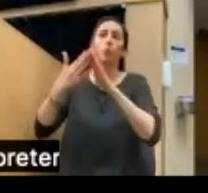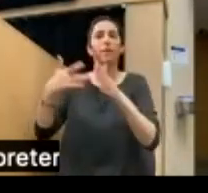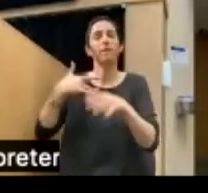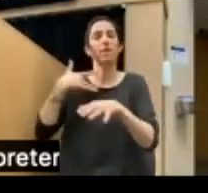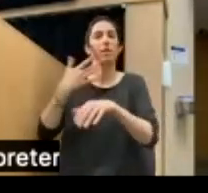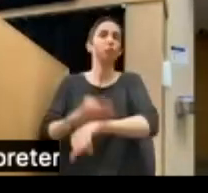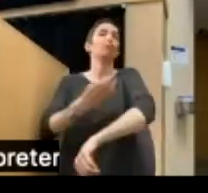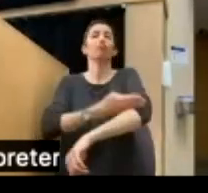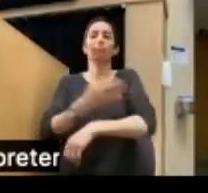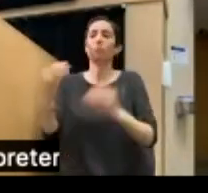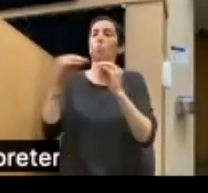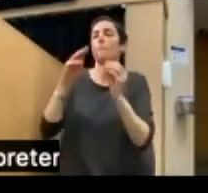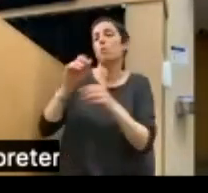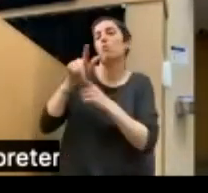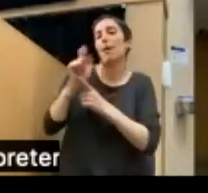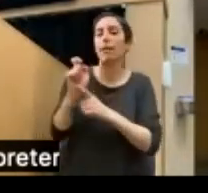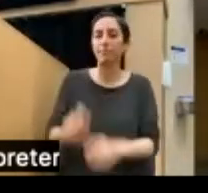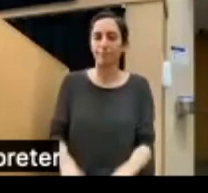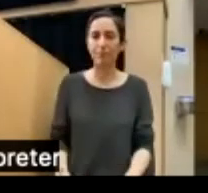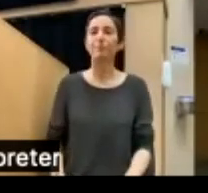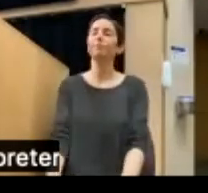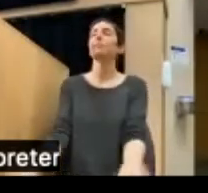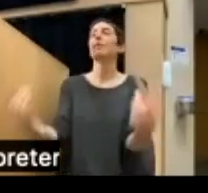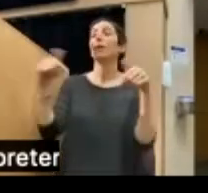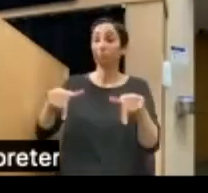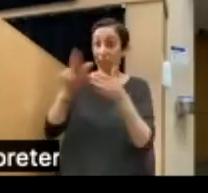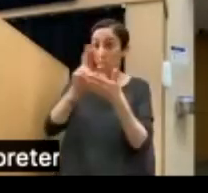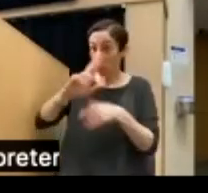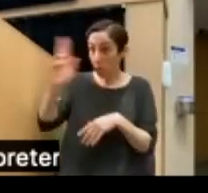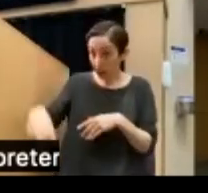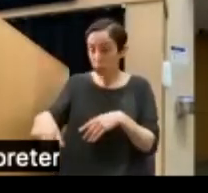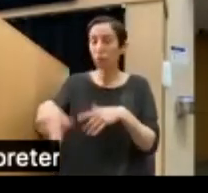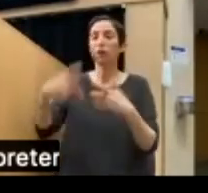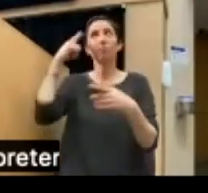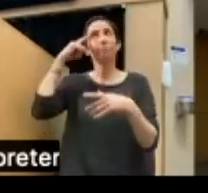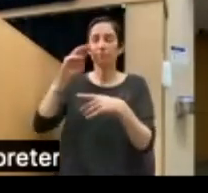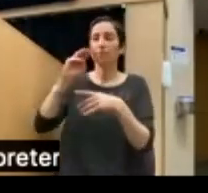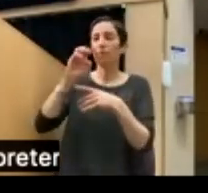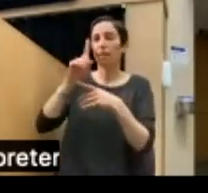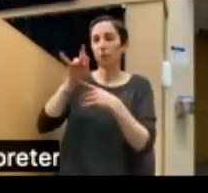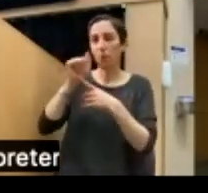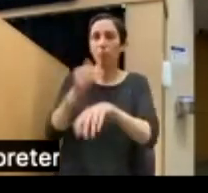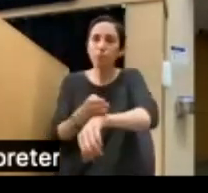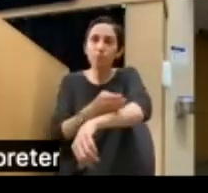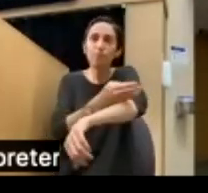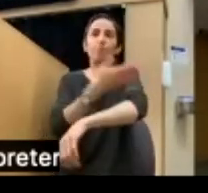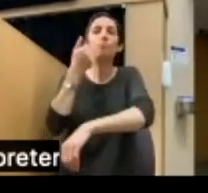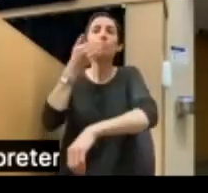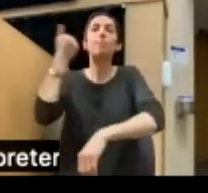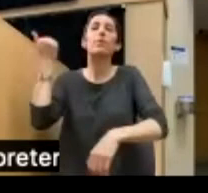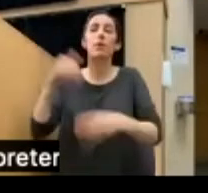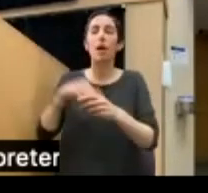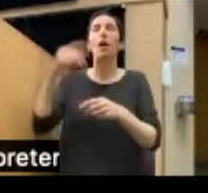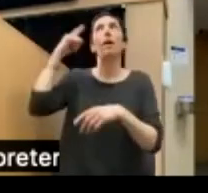and Ever Better and where we are, and also thinking about the work of Dr. Meyerowitz